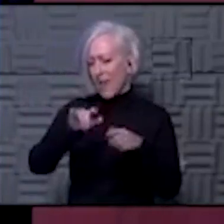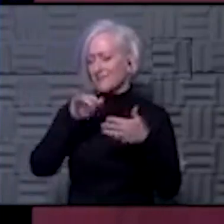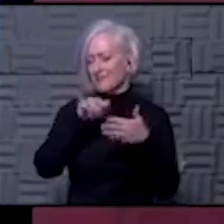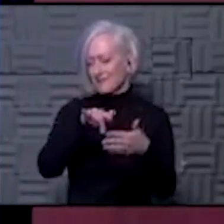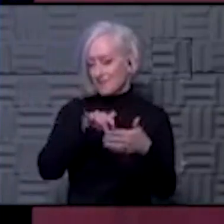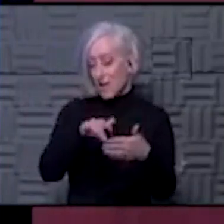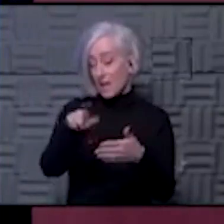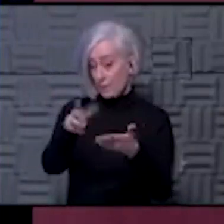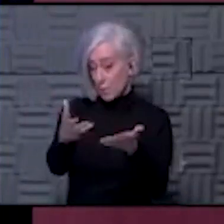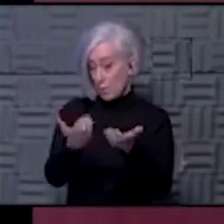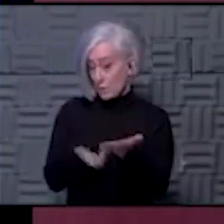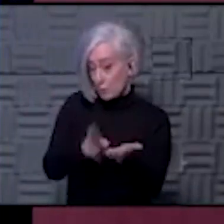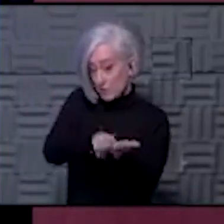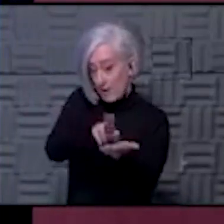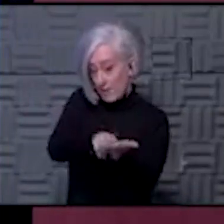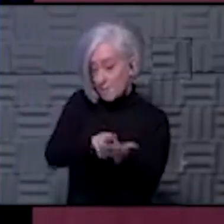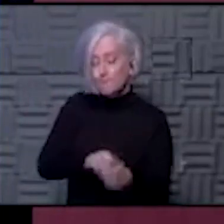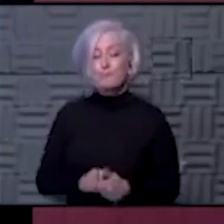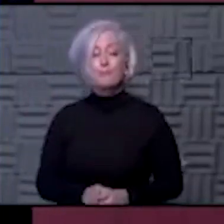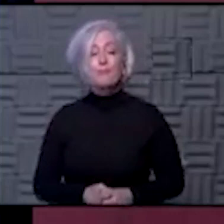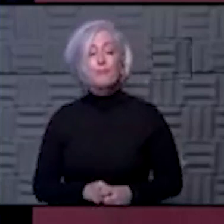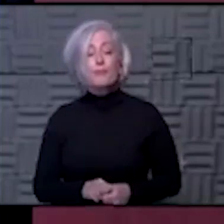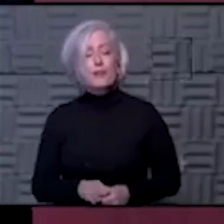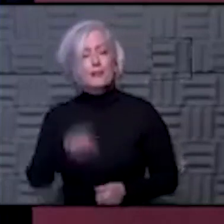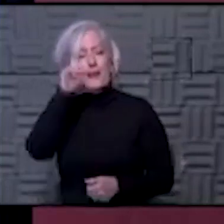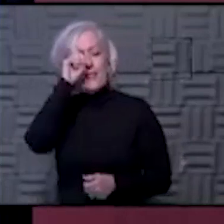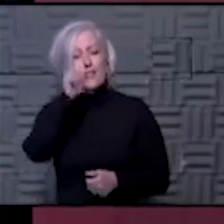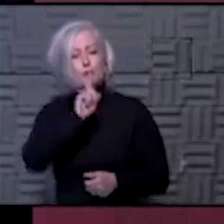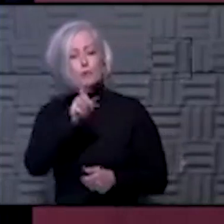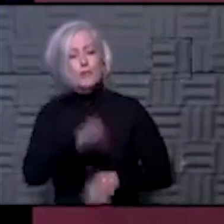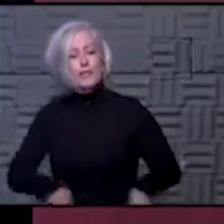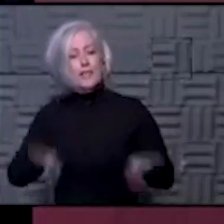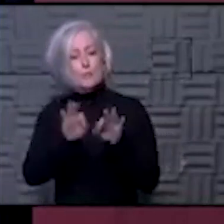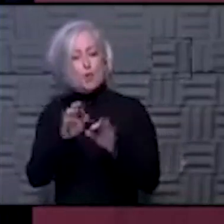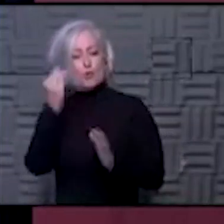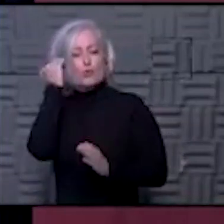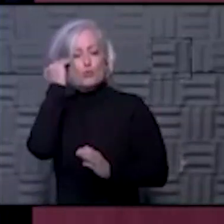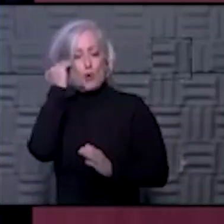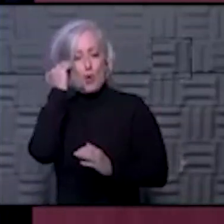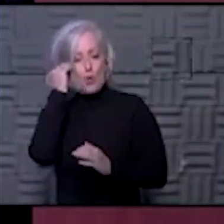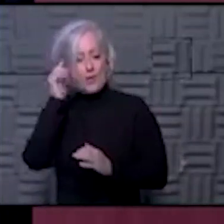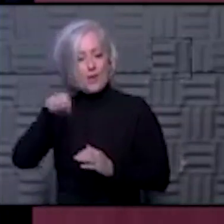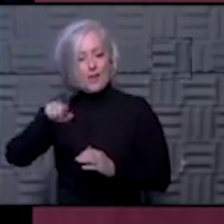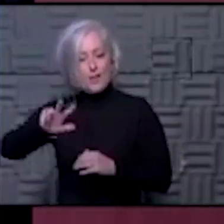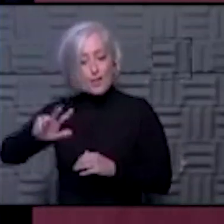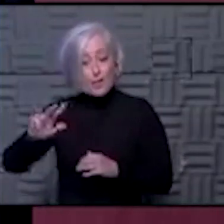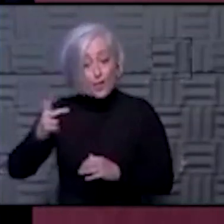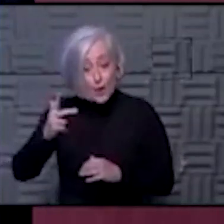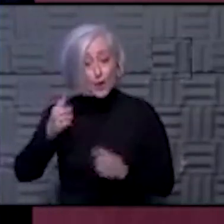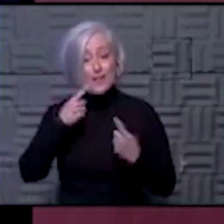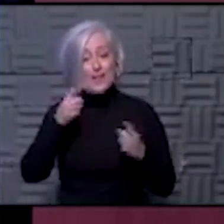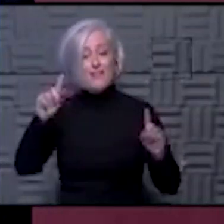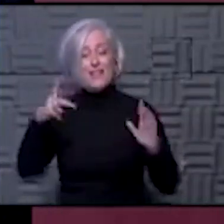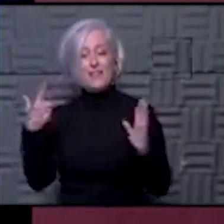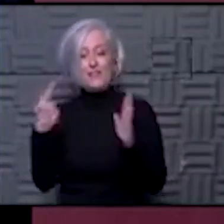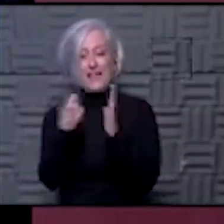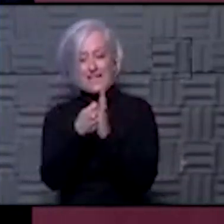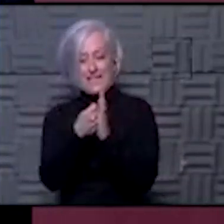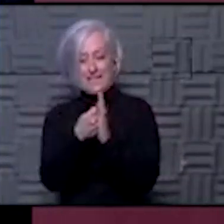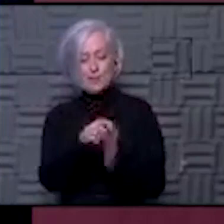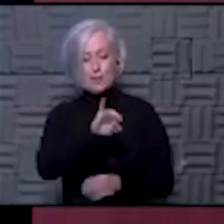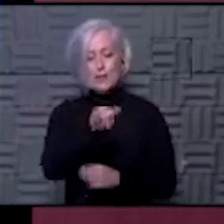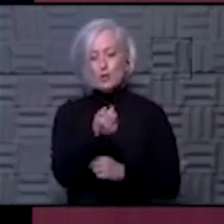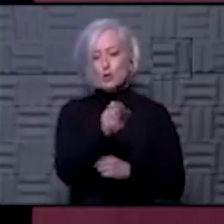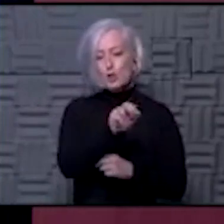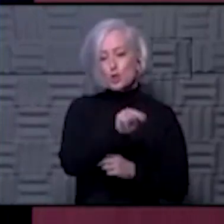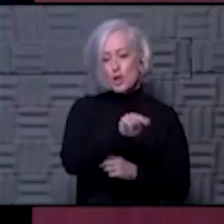And I think that it's really important to note that will be the third effective vaccine. Johnson & Johnson can't